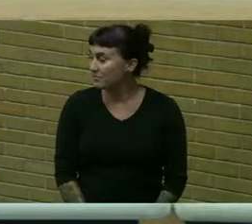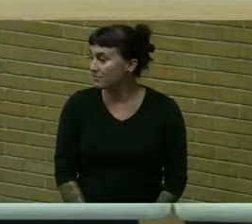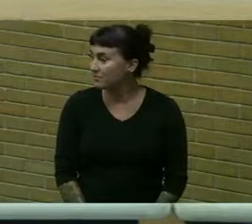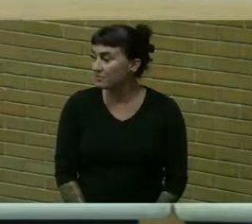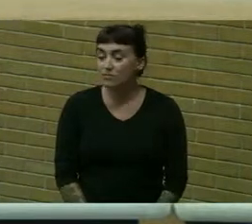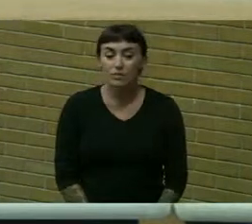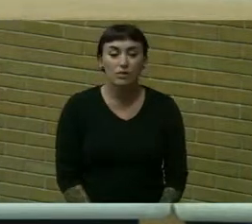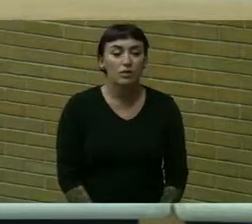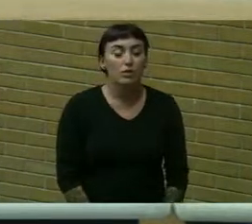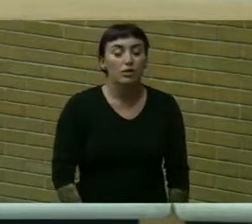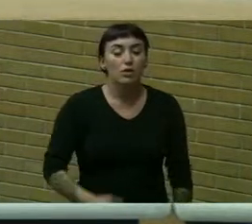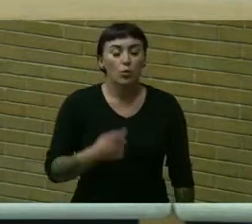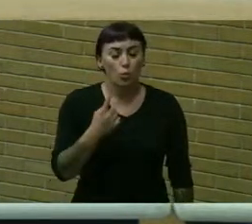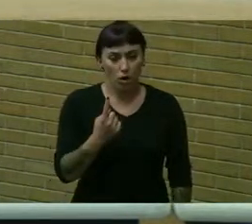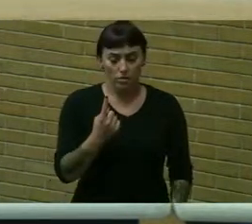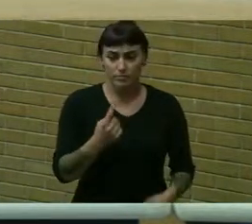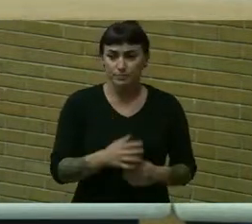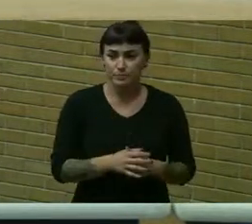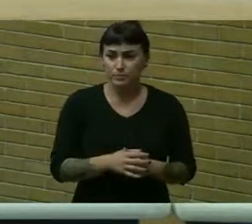We have one